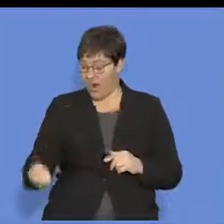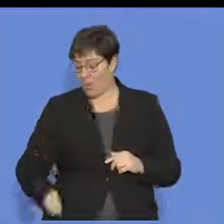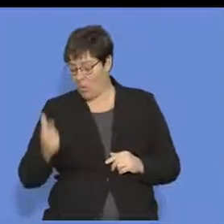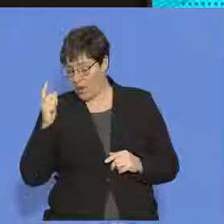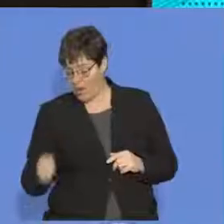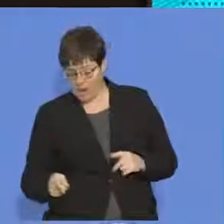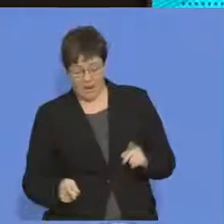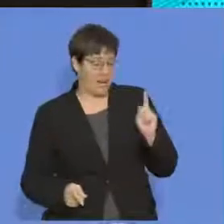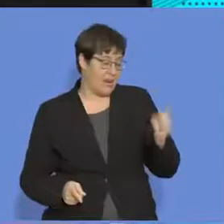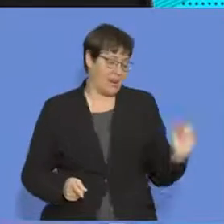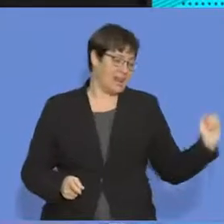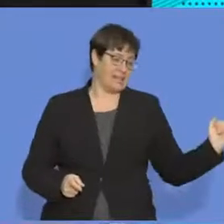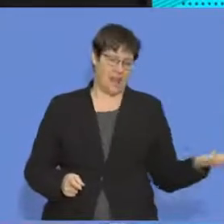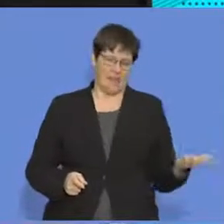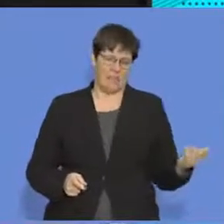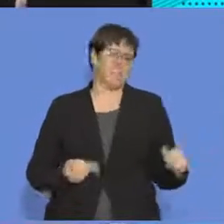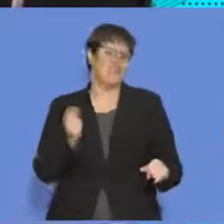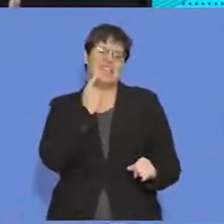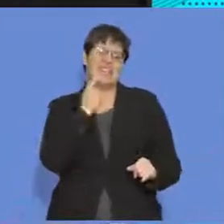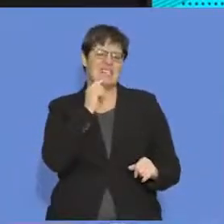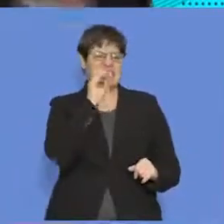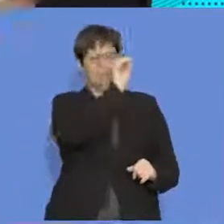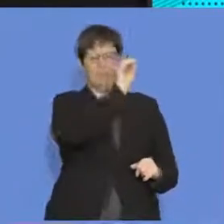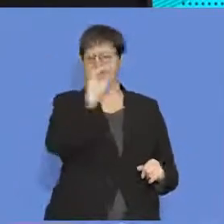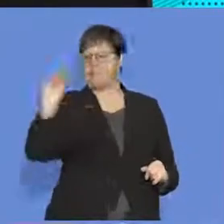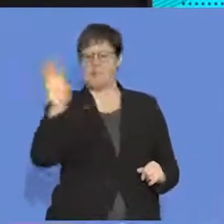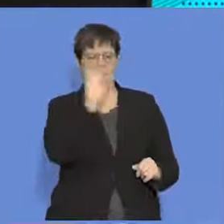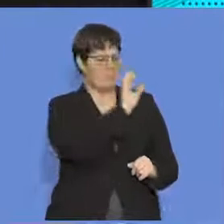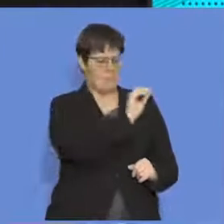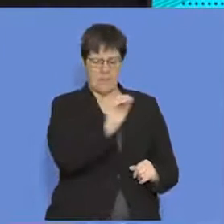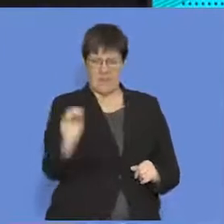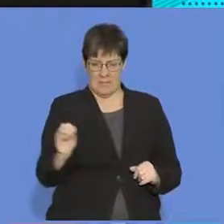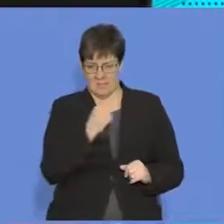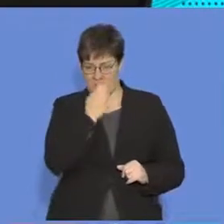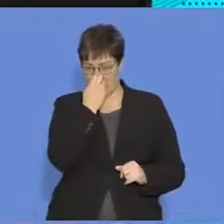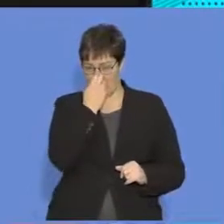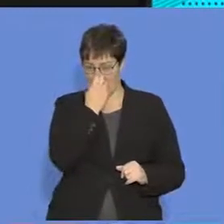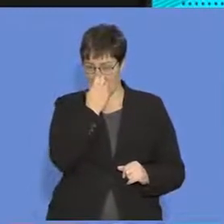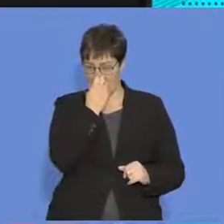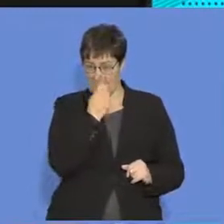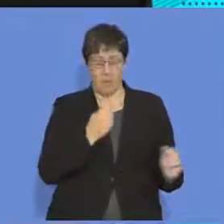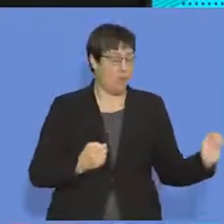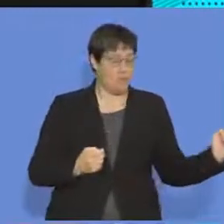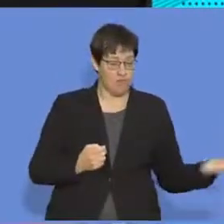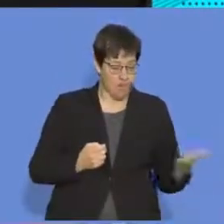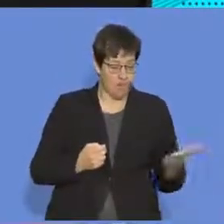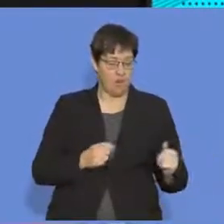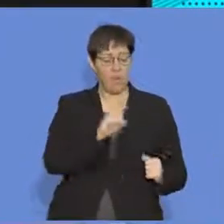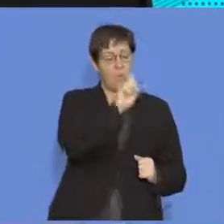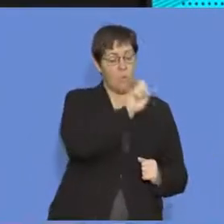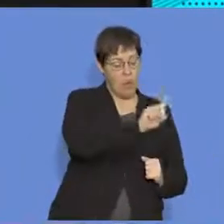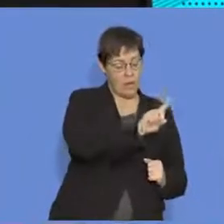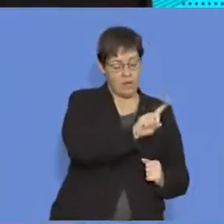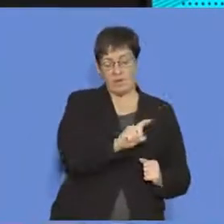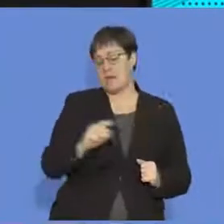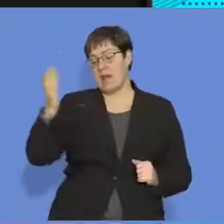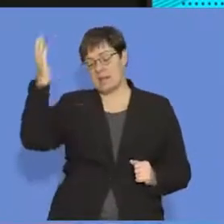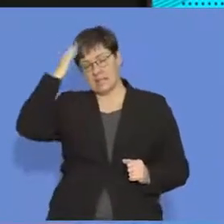coin and a die. We can list the possible outcome. We can say, okay, if I roll, I can get 1 and